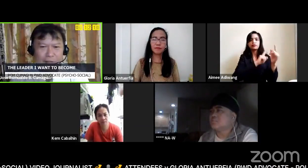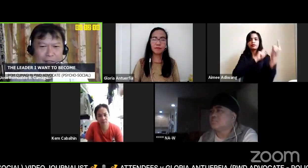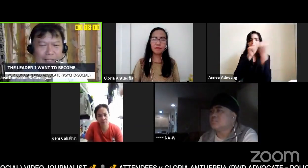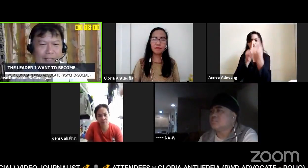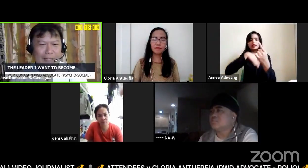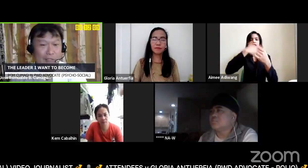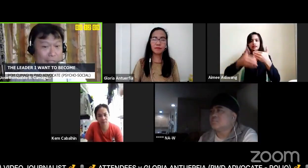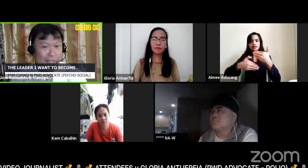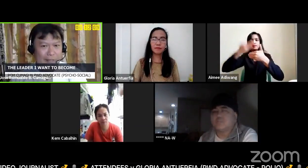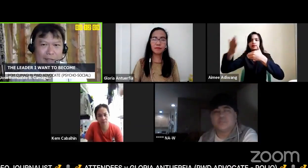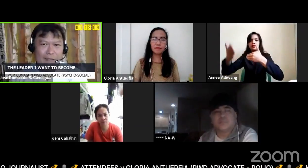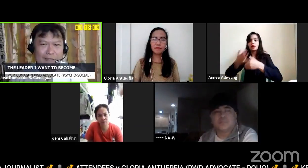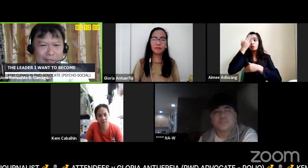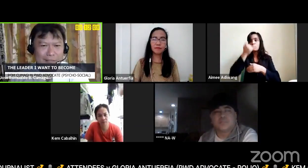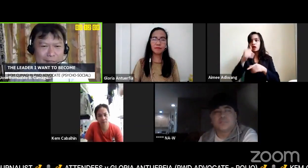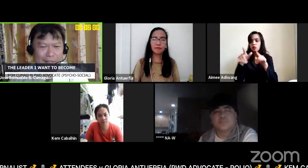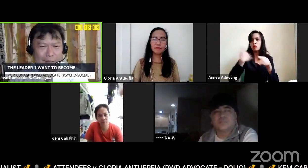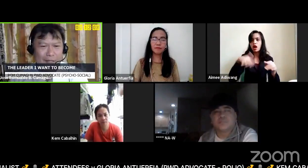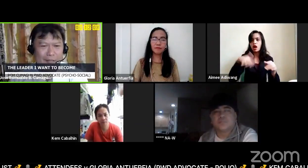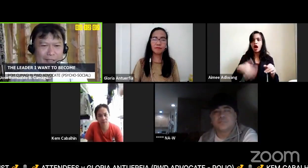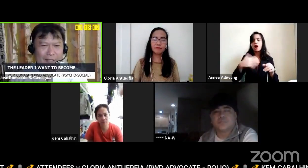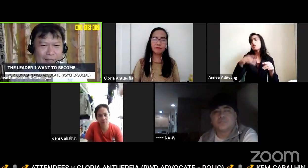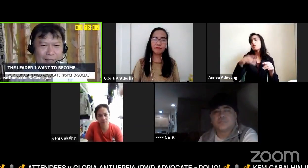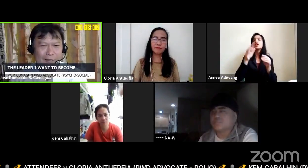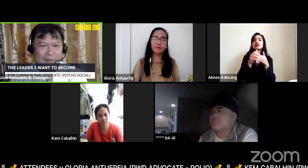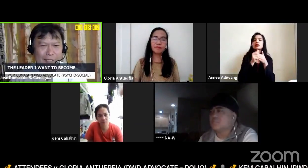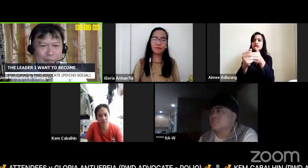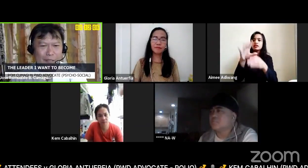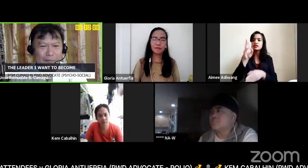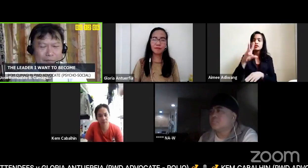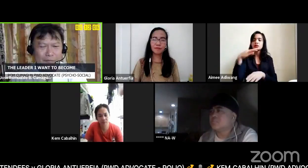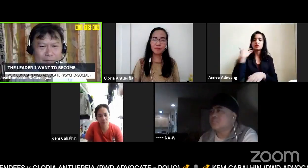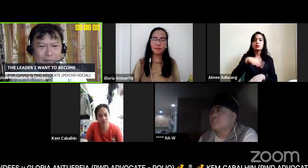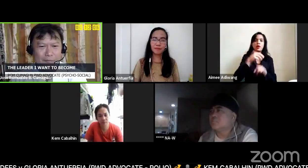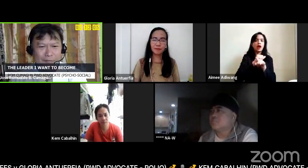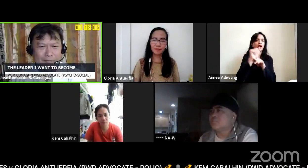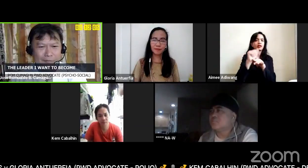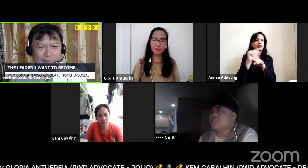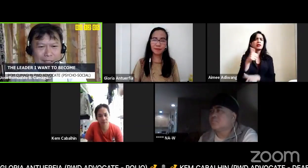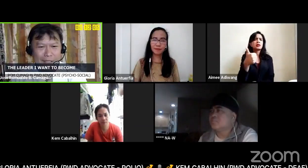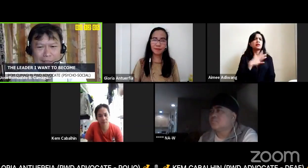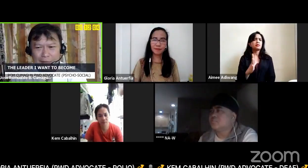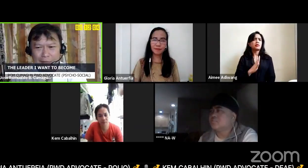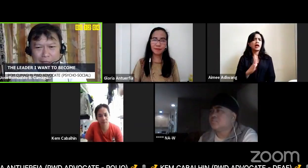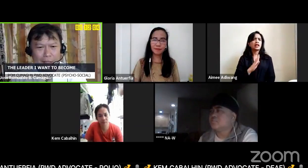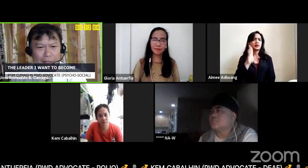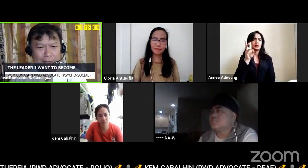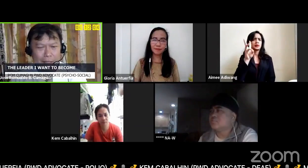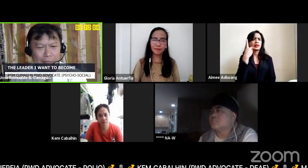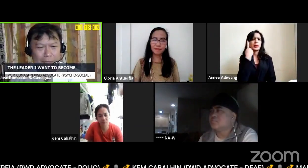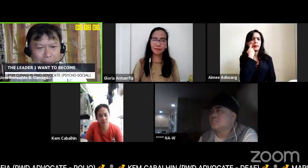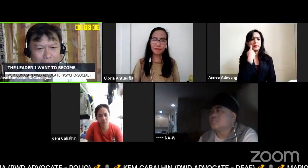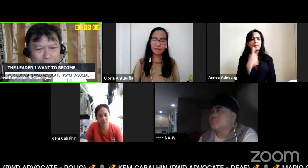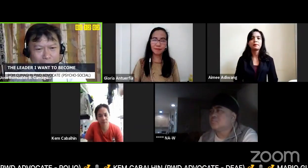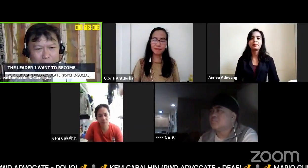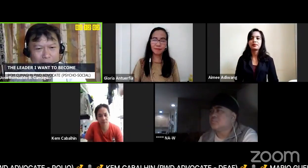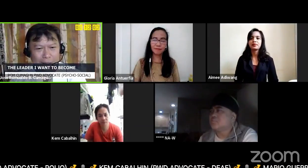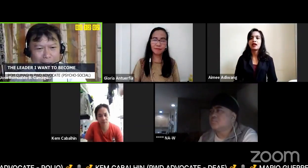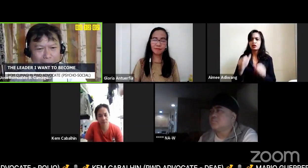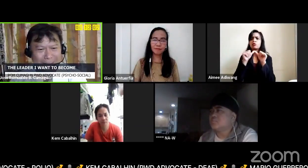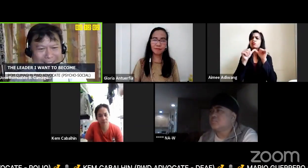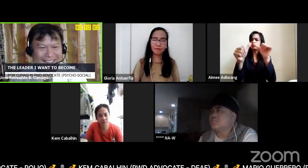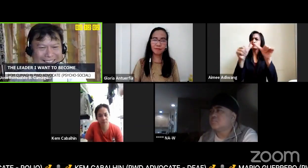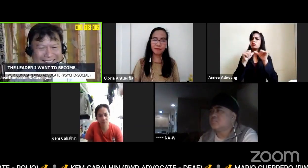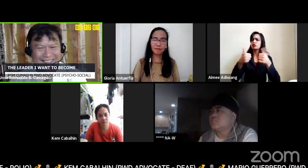And since you're leading six now, that's a good number. Okay, that's a good number. Okay, so keep up the